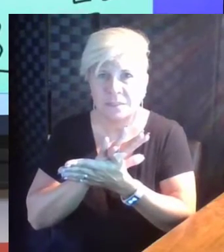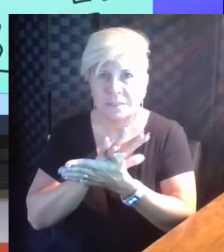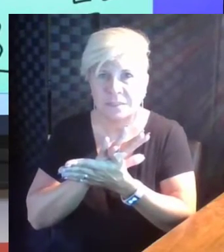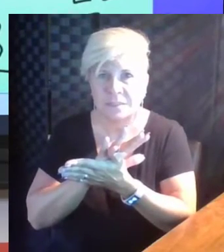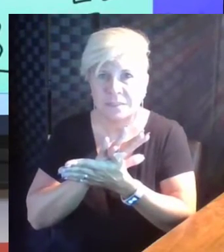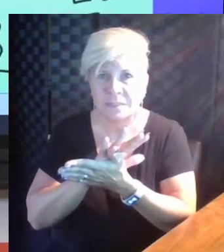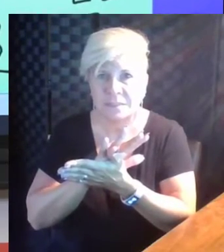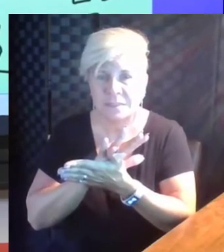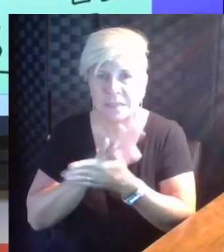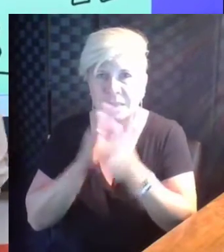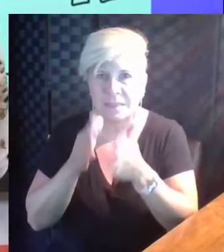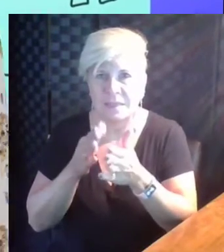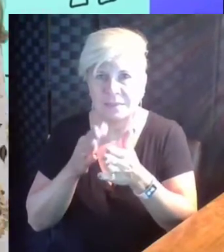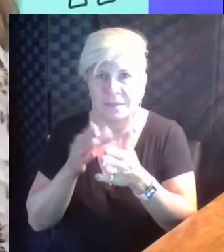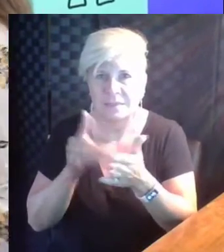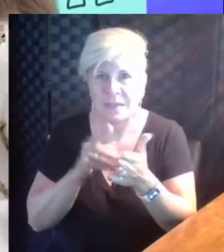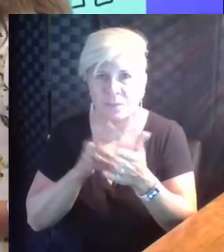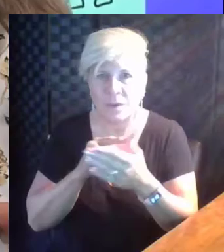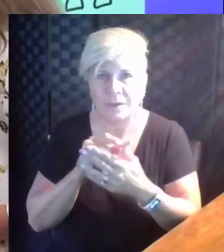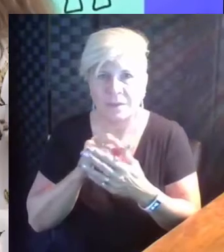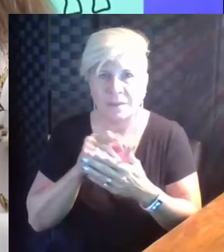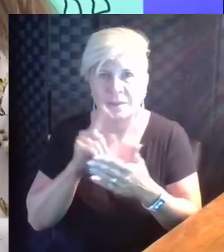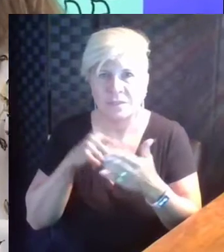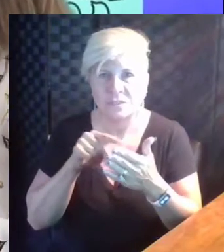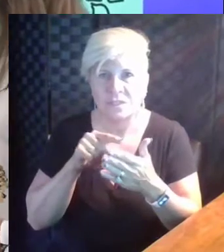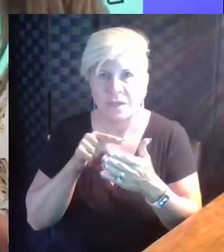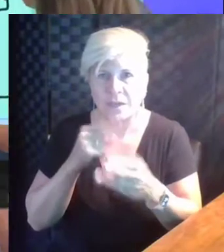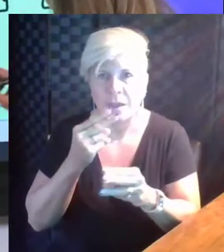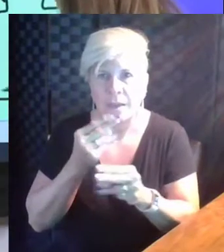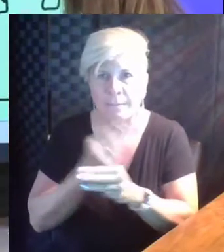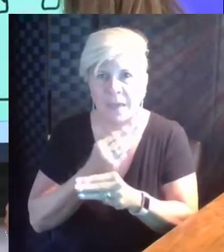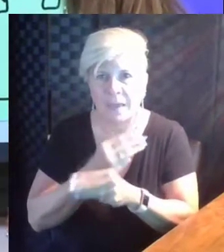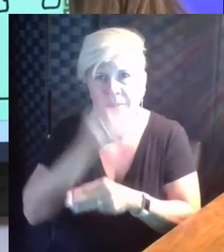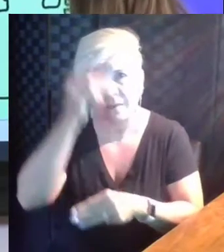Students left at Delaware. Let's check our math on this.